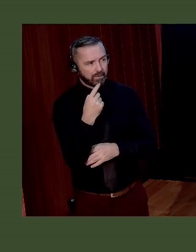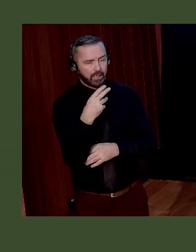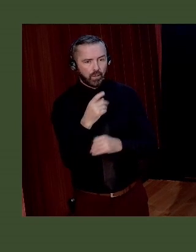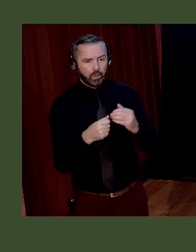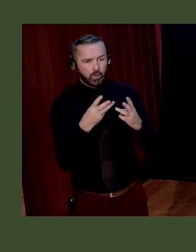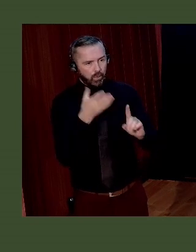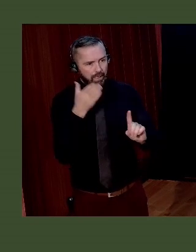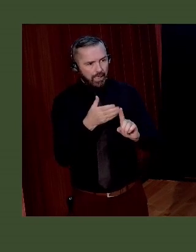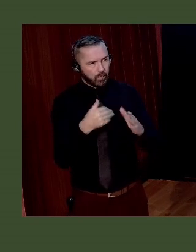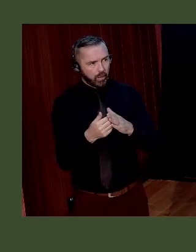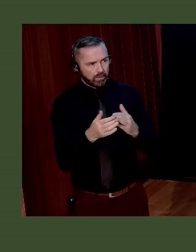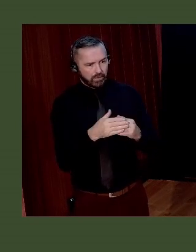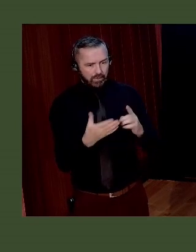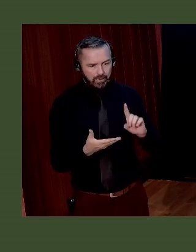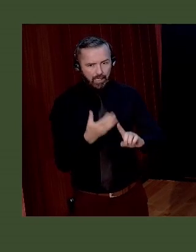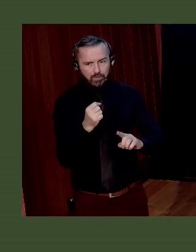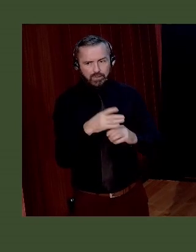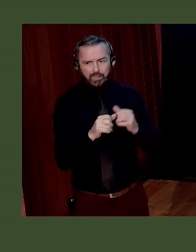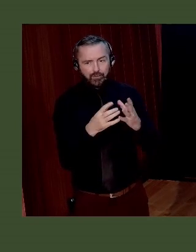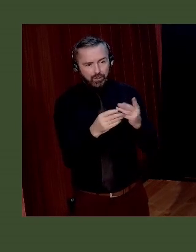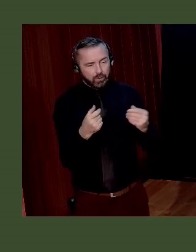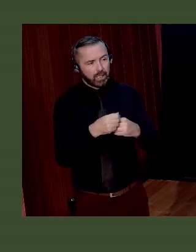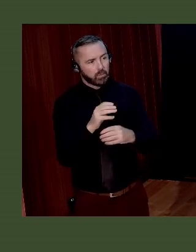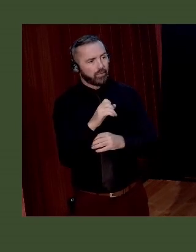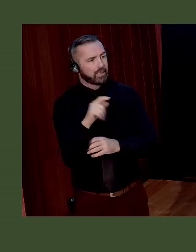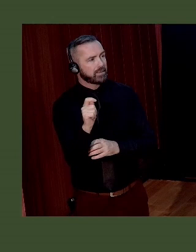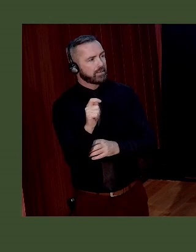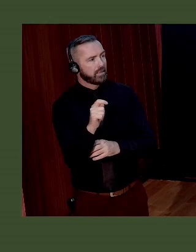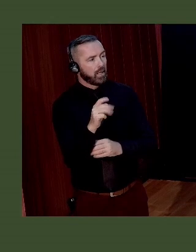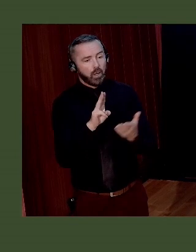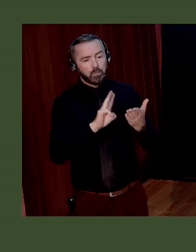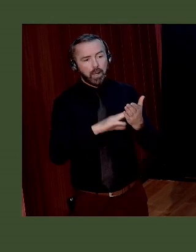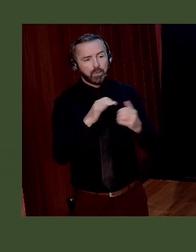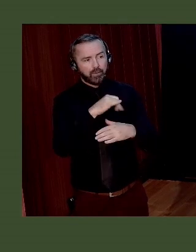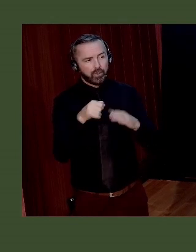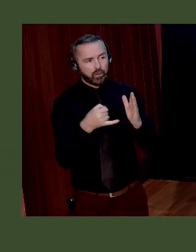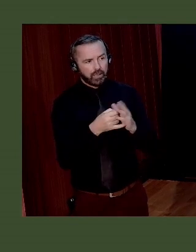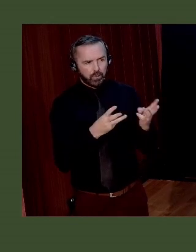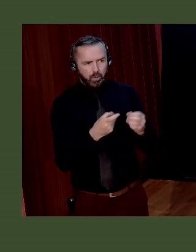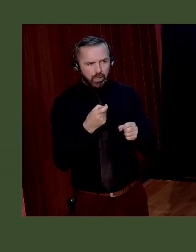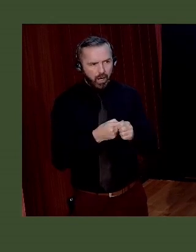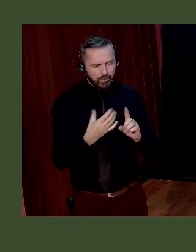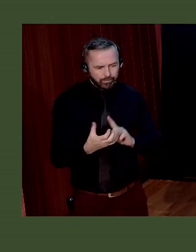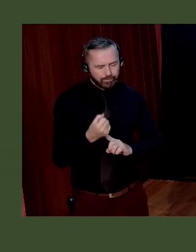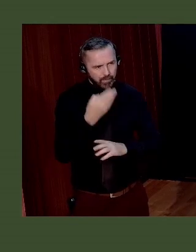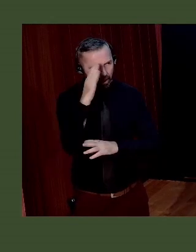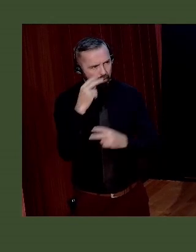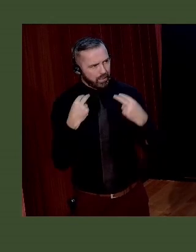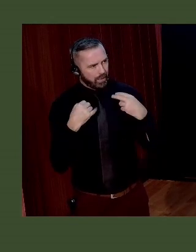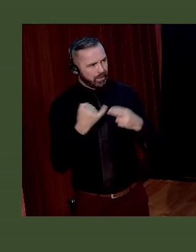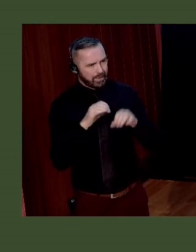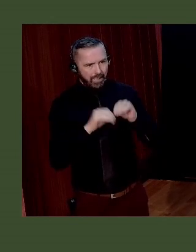countering the state of disillusionment then prevalent. Members of this organisation worked hard to retain the Irish language in the